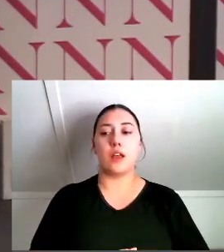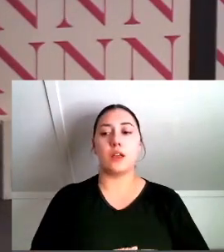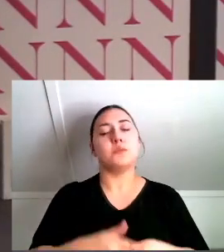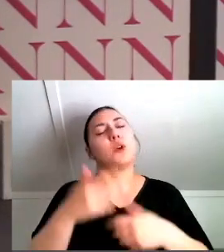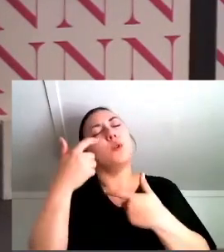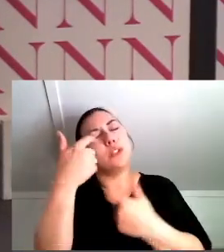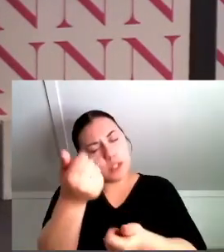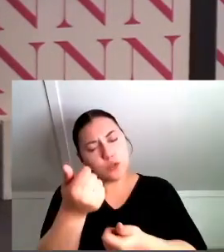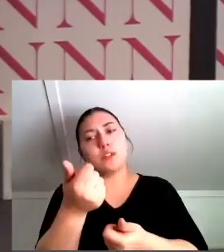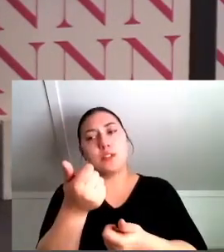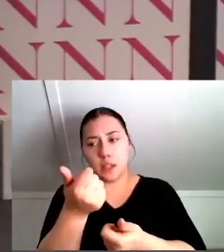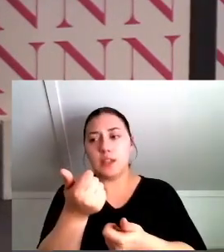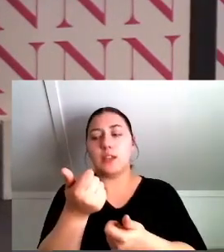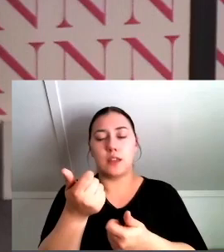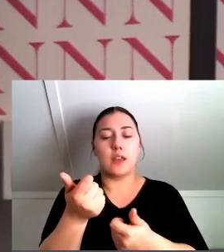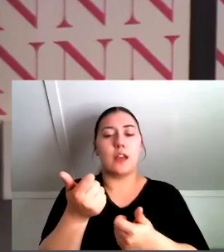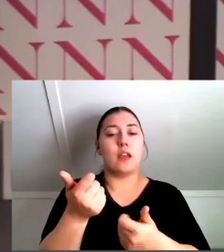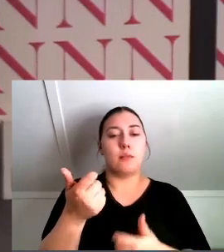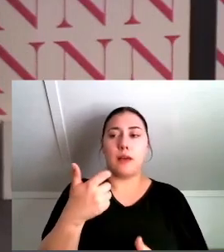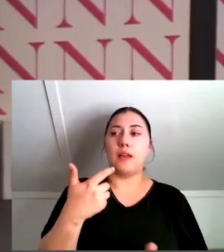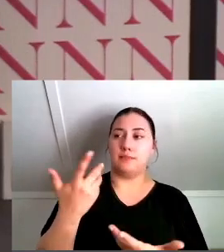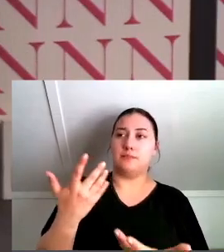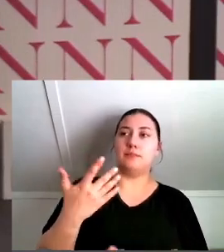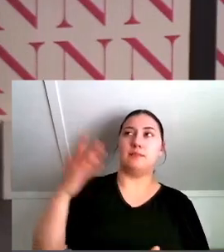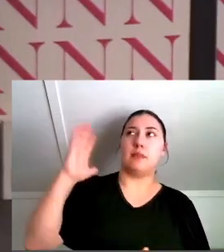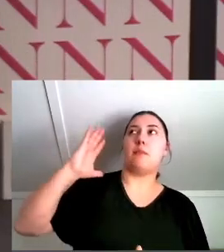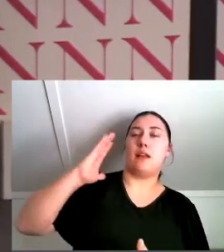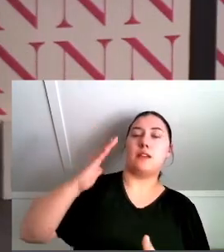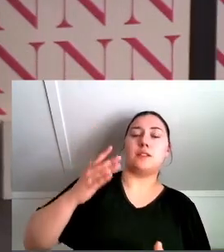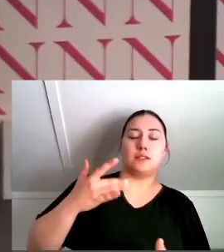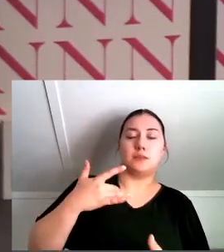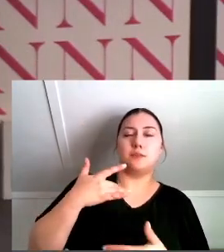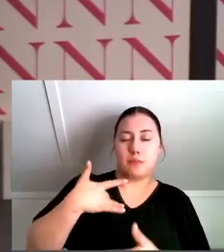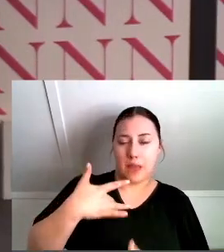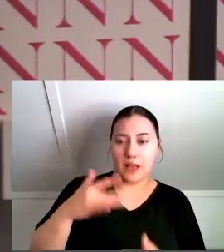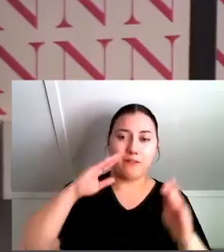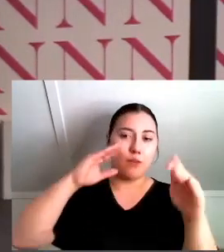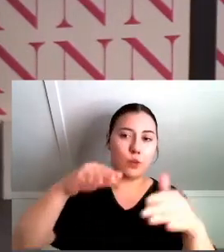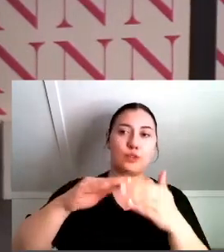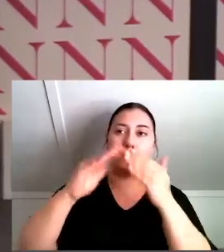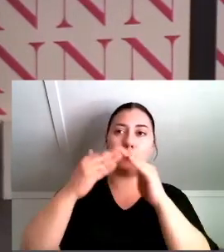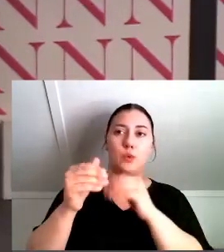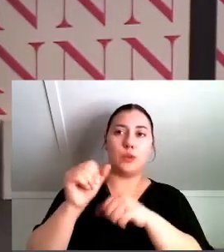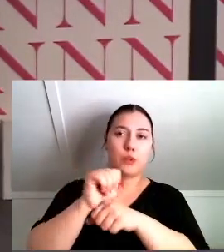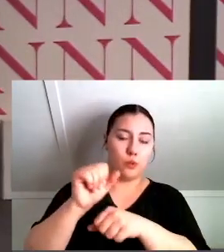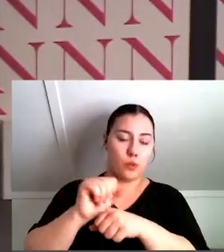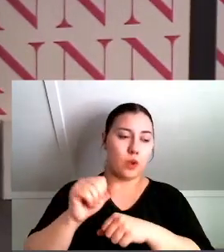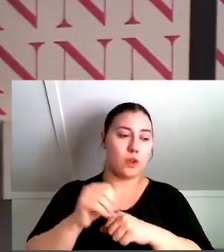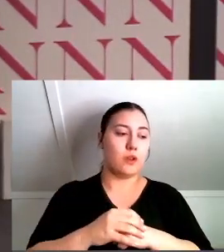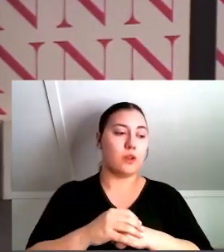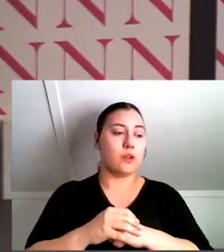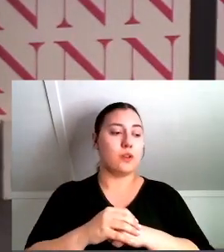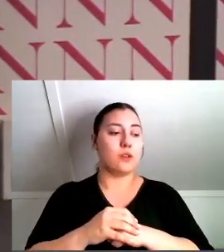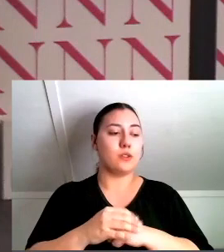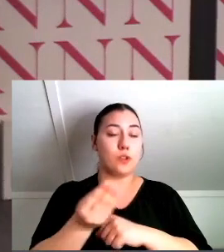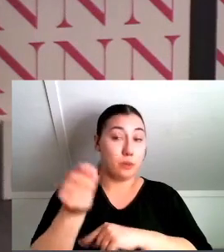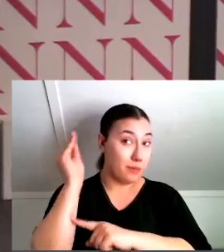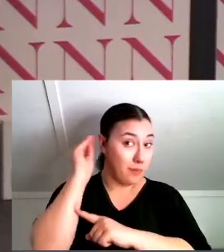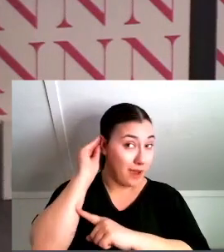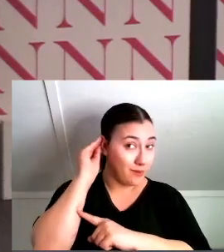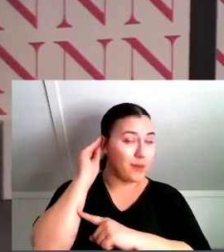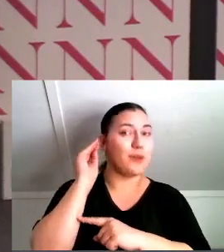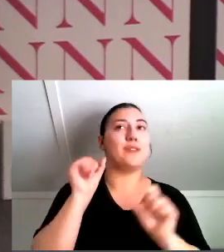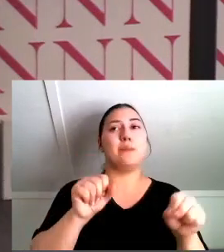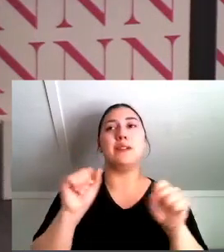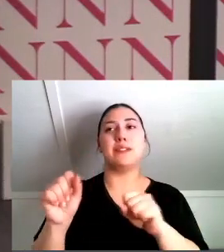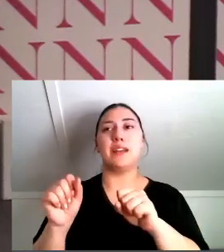because a lot of them have community-based things. I'm like, okay, be mindful of this potential threat, right, to